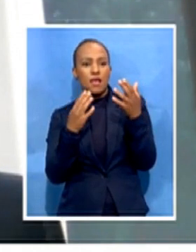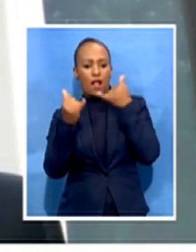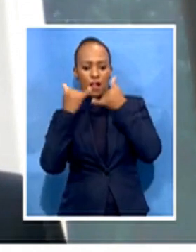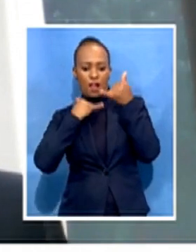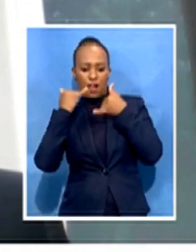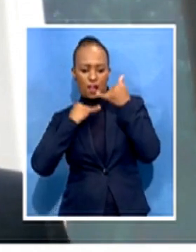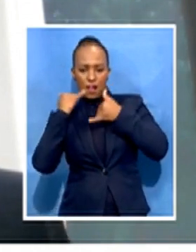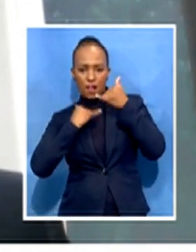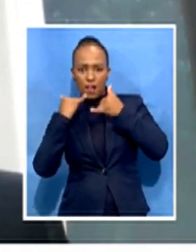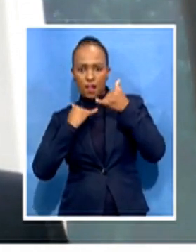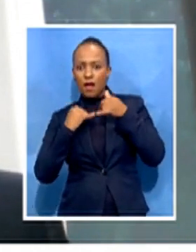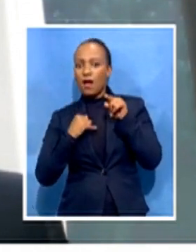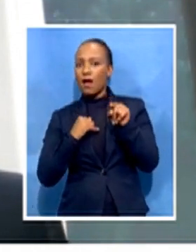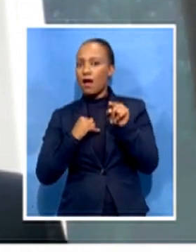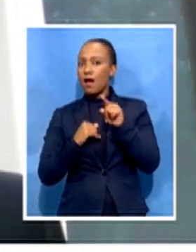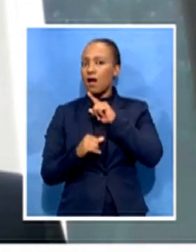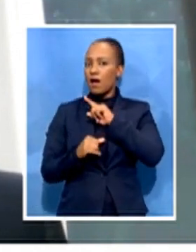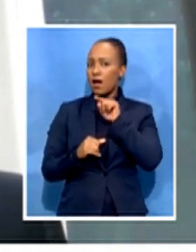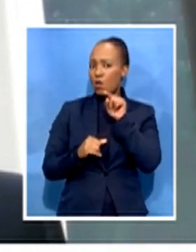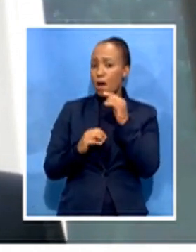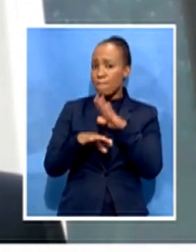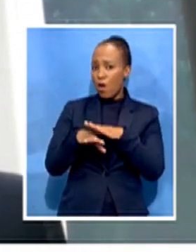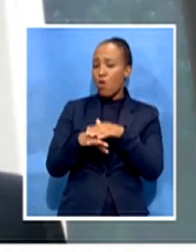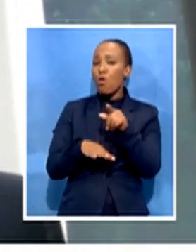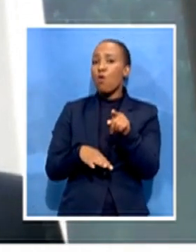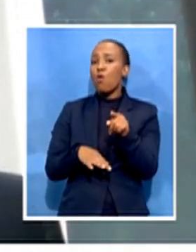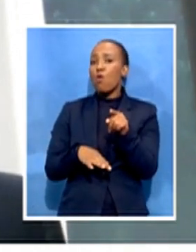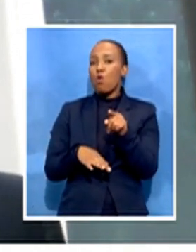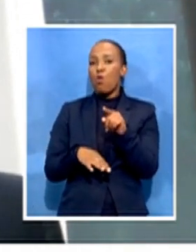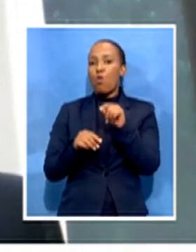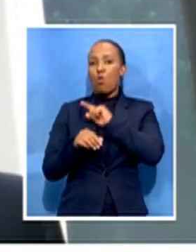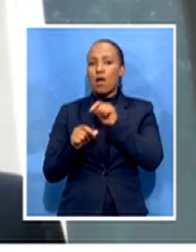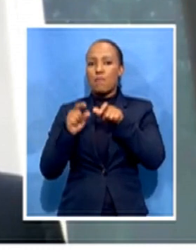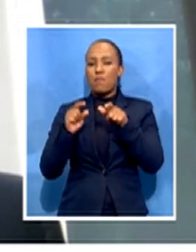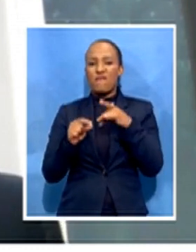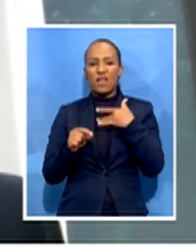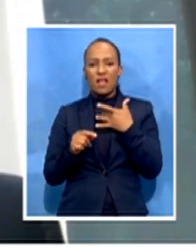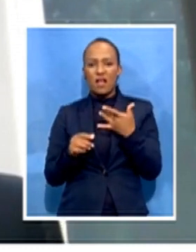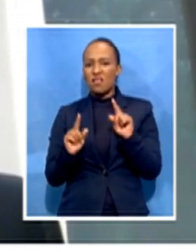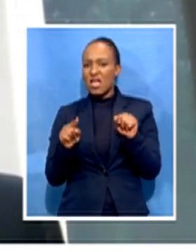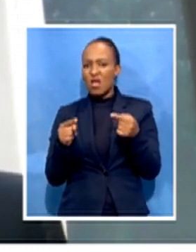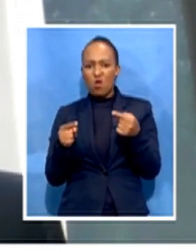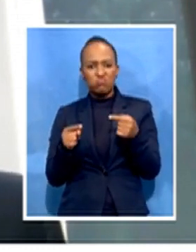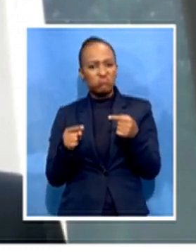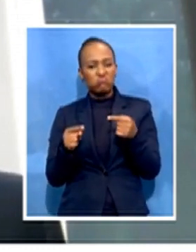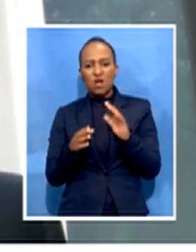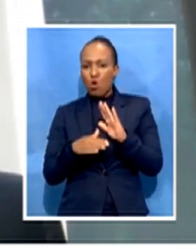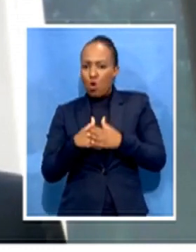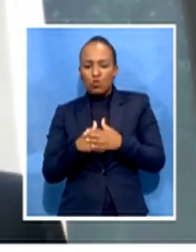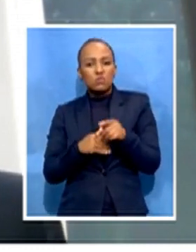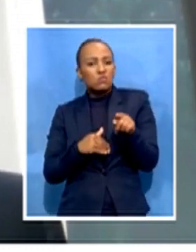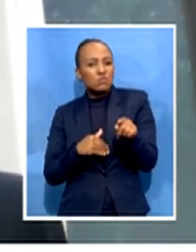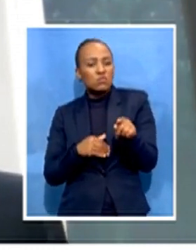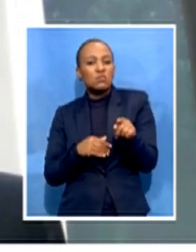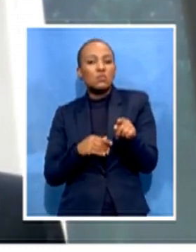people felt that they would not close their taps on whatever requirements they needed. But that's not the problem. The problem is